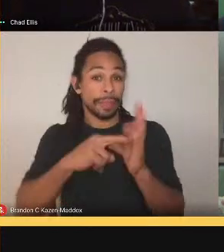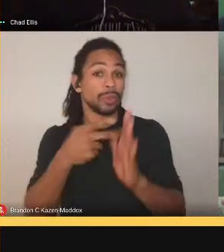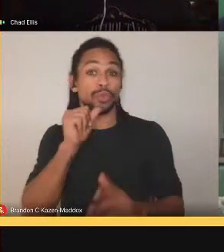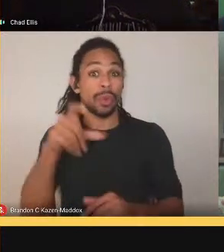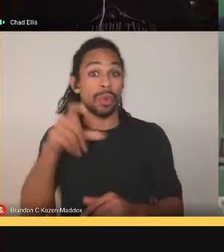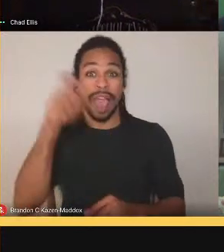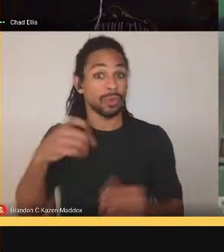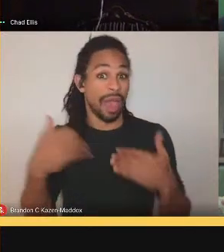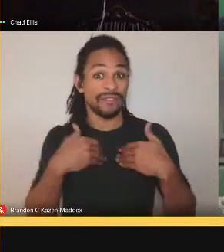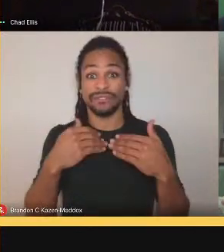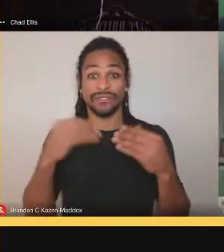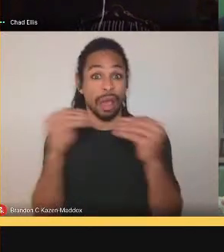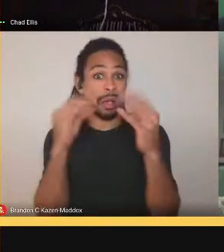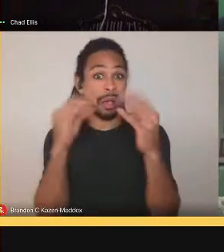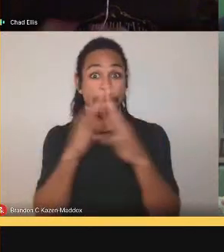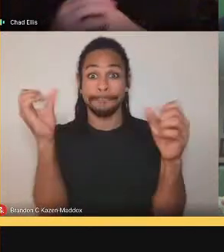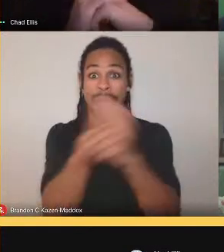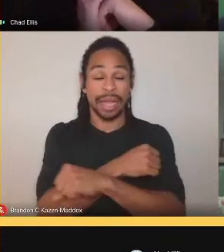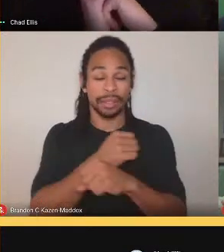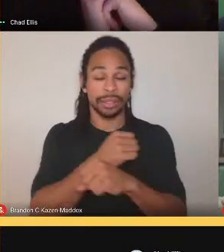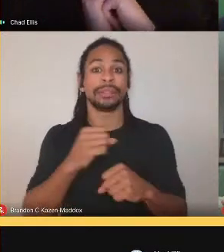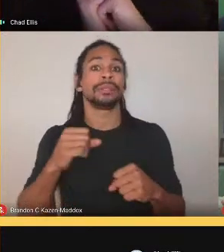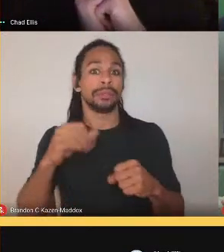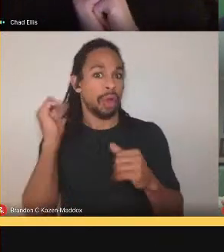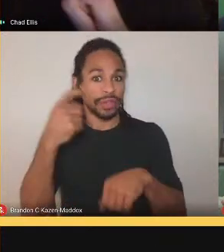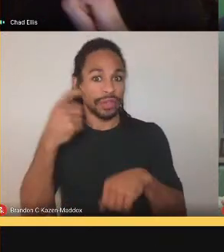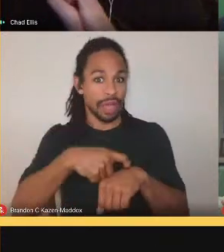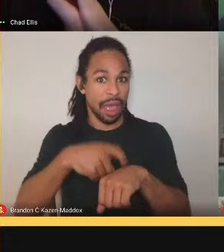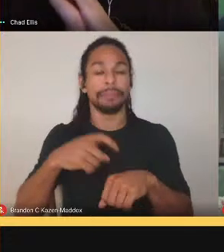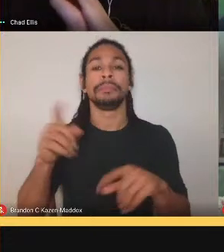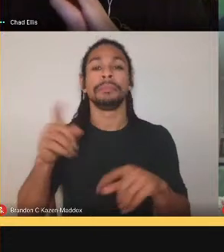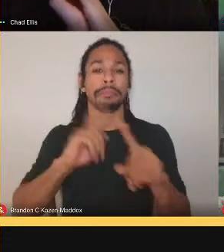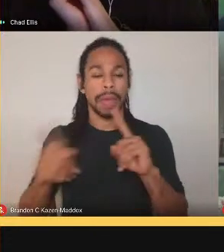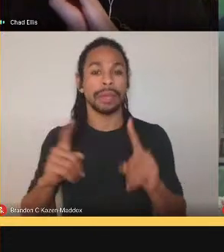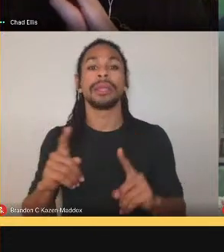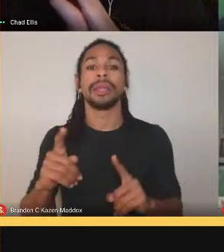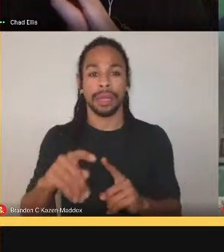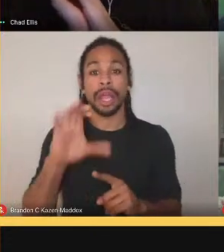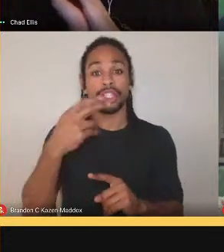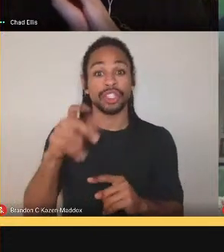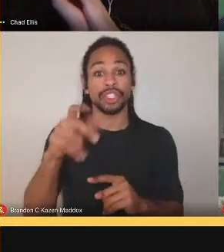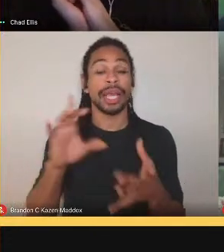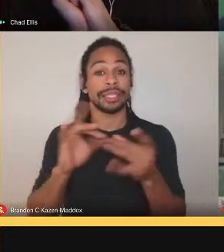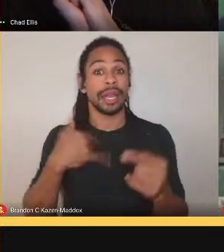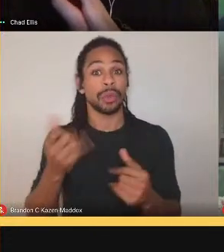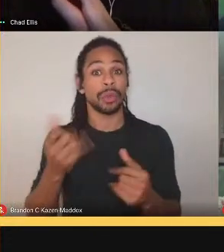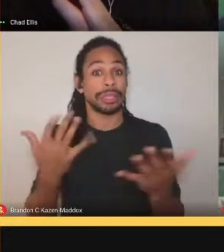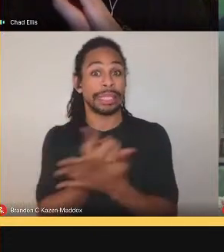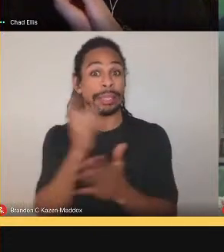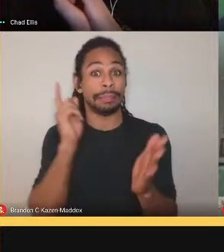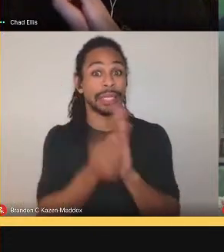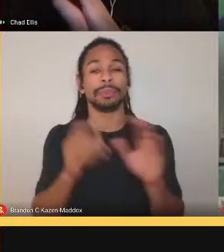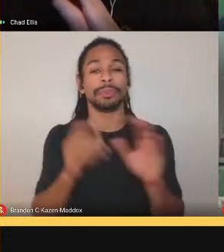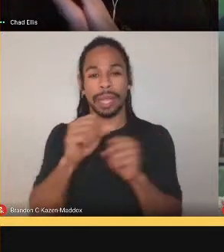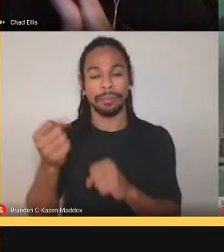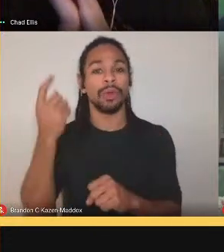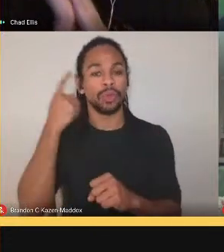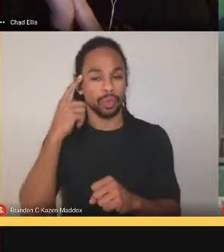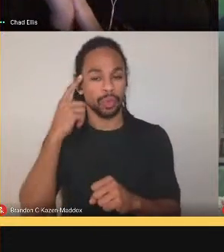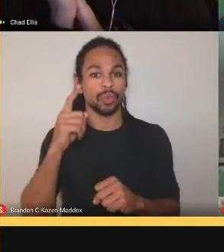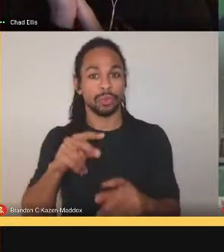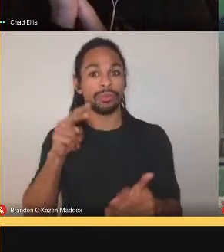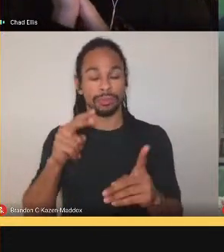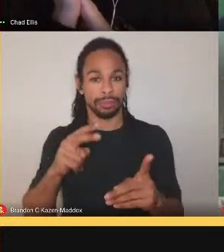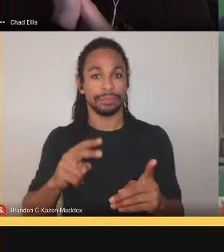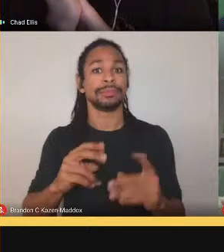I want to take a minute for all of you to be able to plug your things. Like Sage, people can actually go and download these role